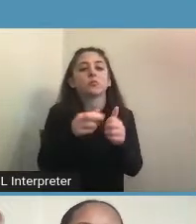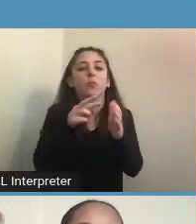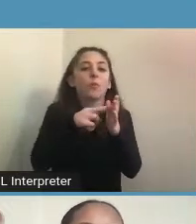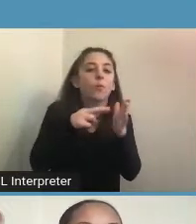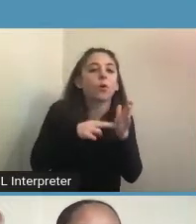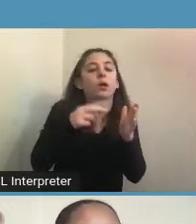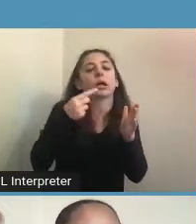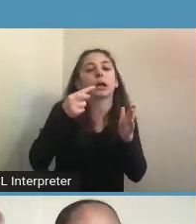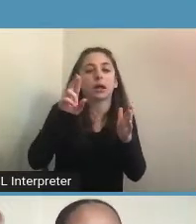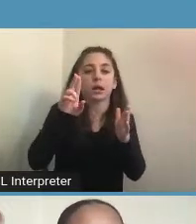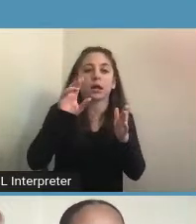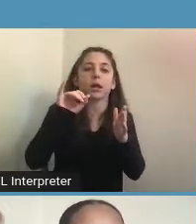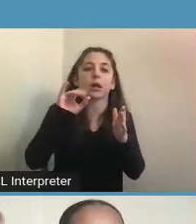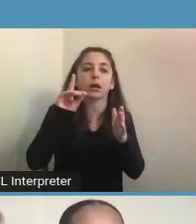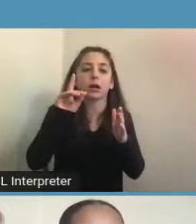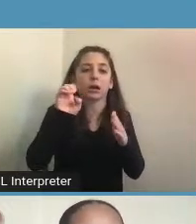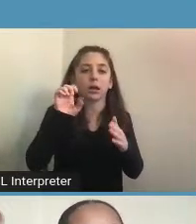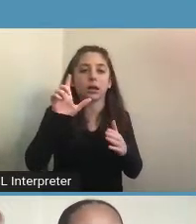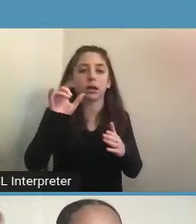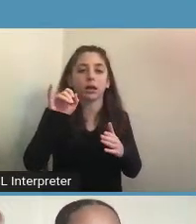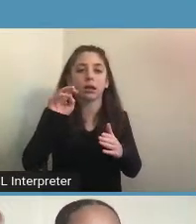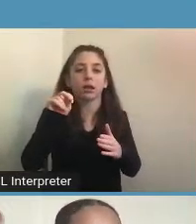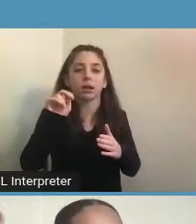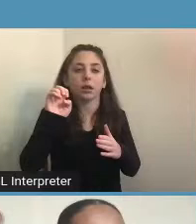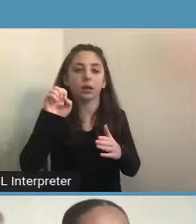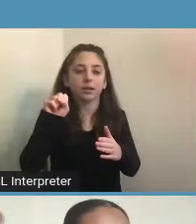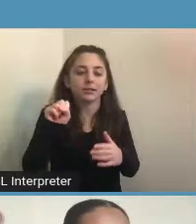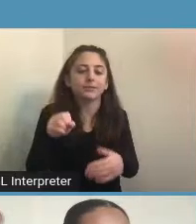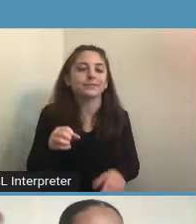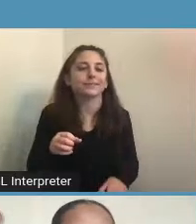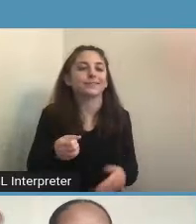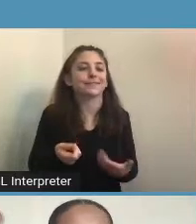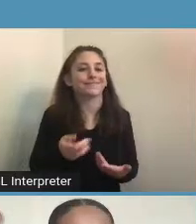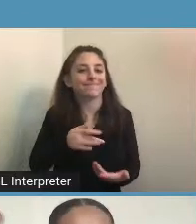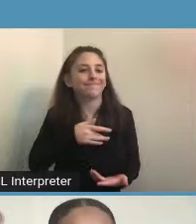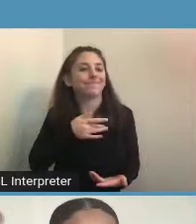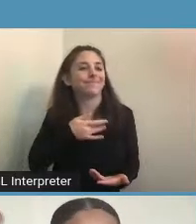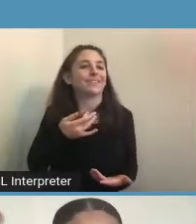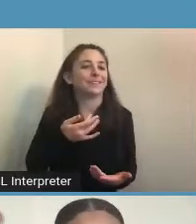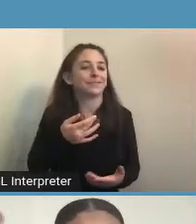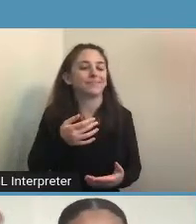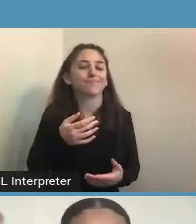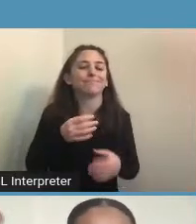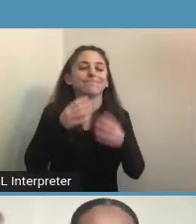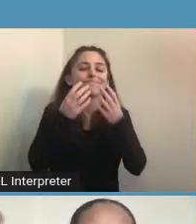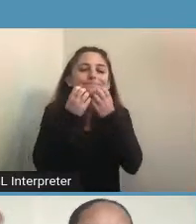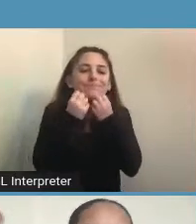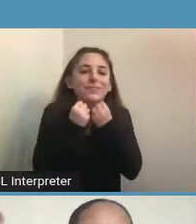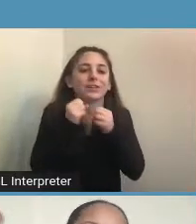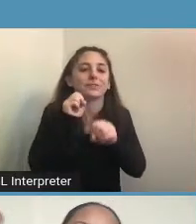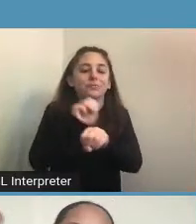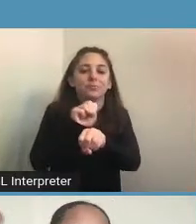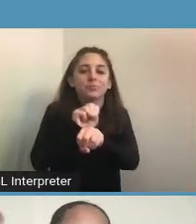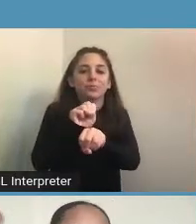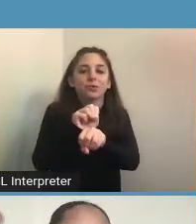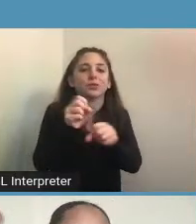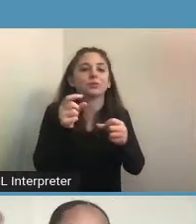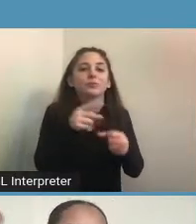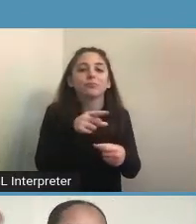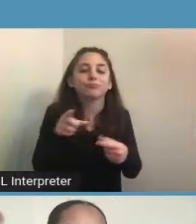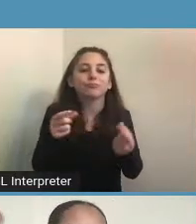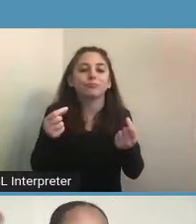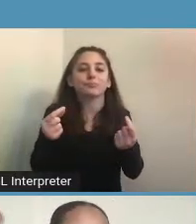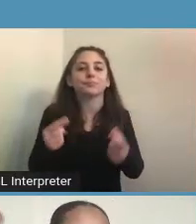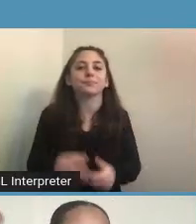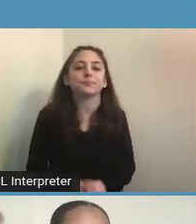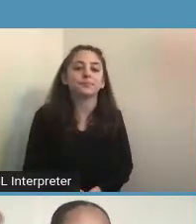just to feel what you're doing, feel the work if that's possible. And here's another example of